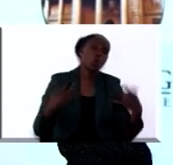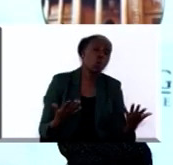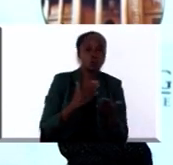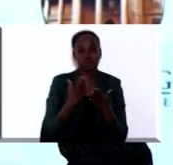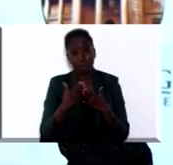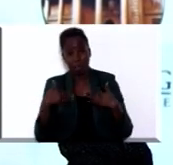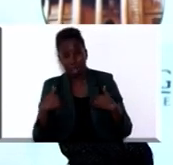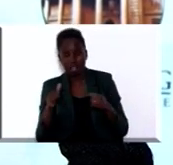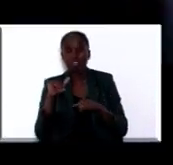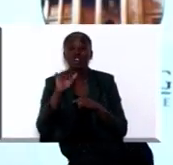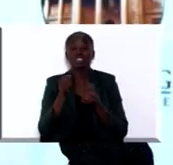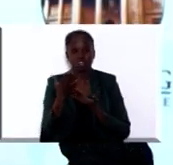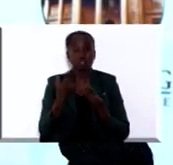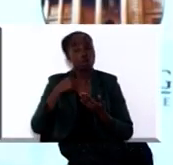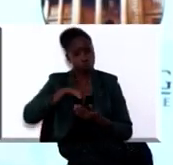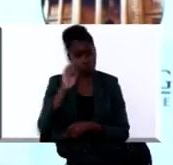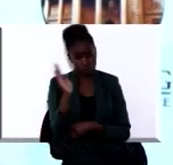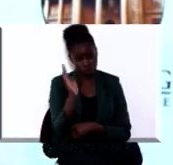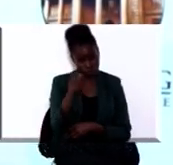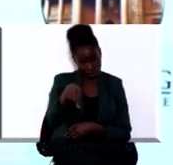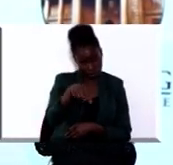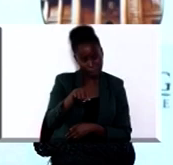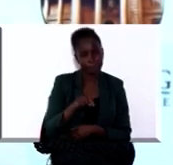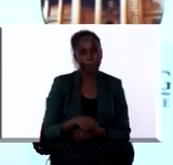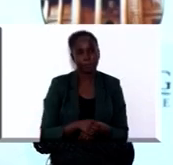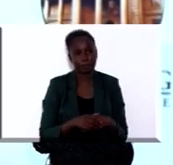for you. We are coming for you.